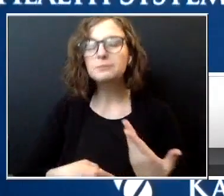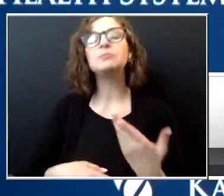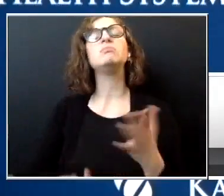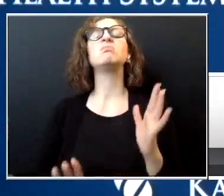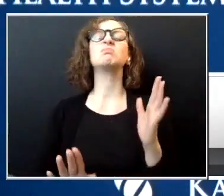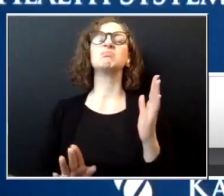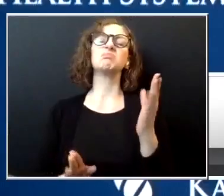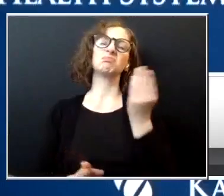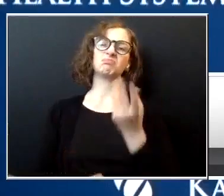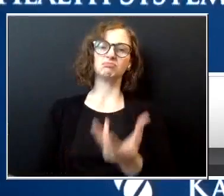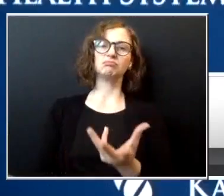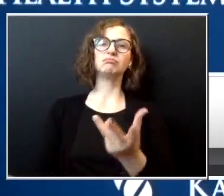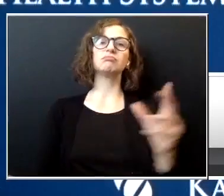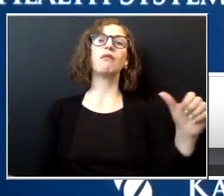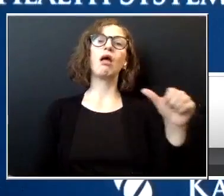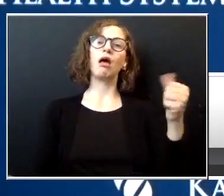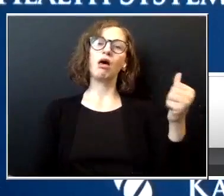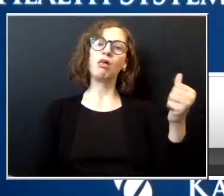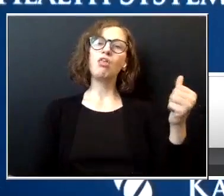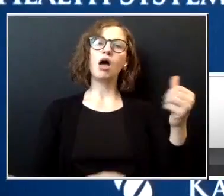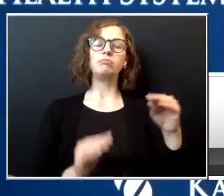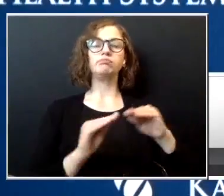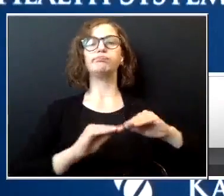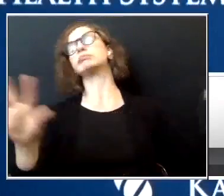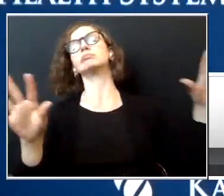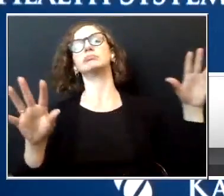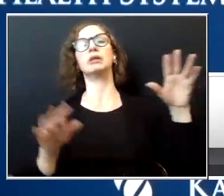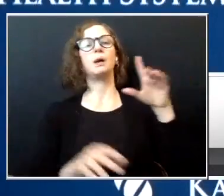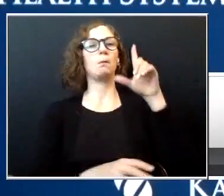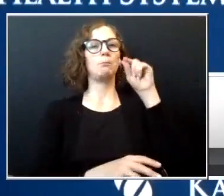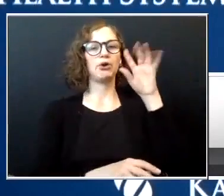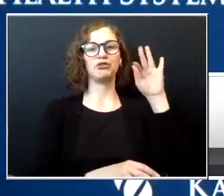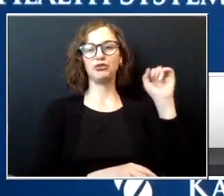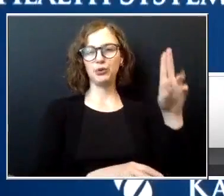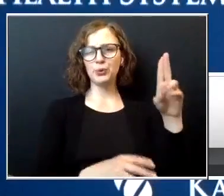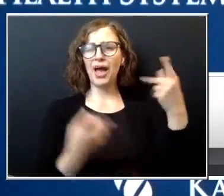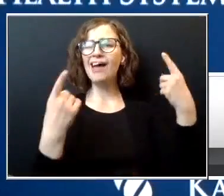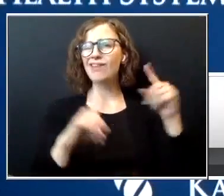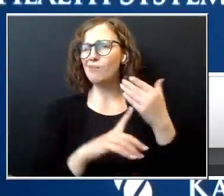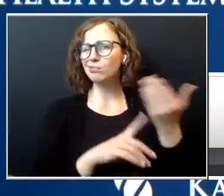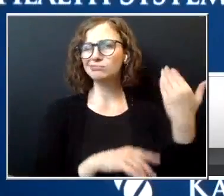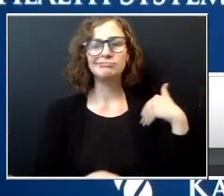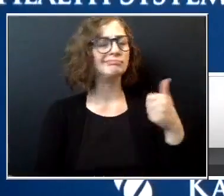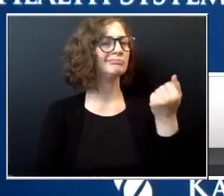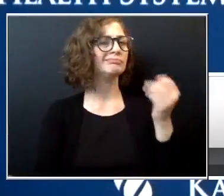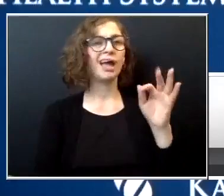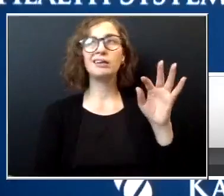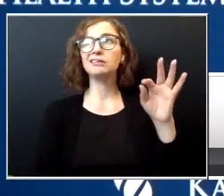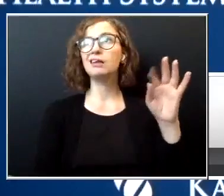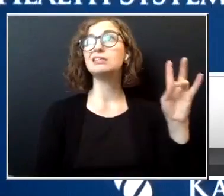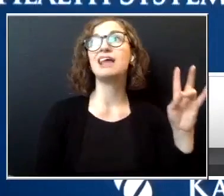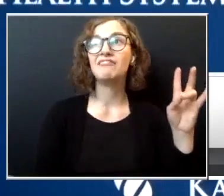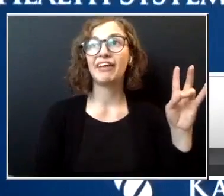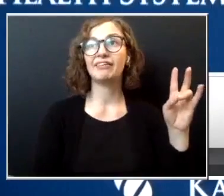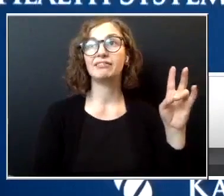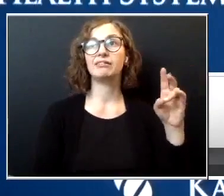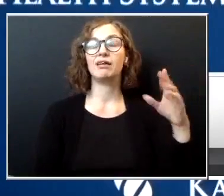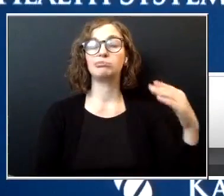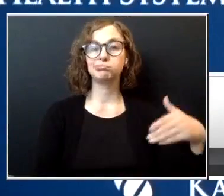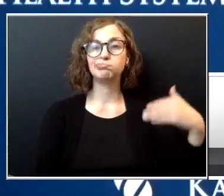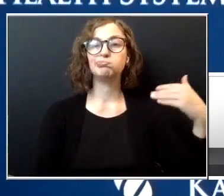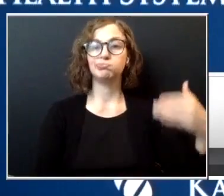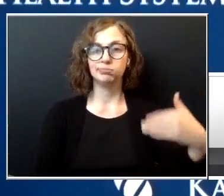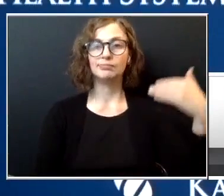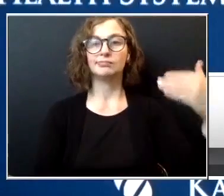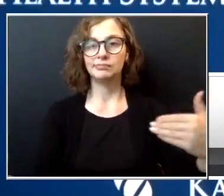other outbreaks of avian influenza going as far back as 1997. They don't have what we call sustained